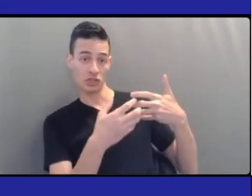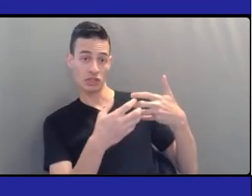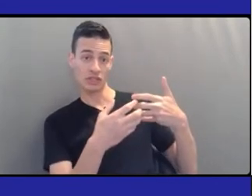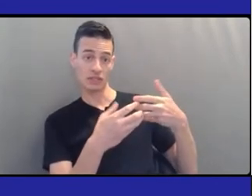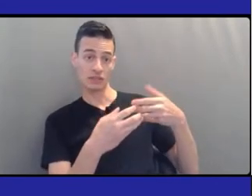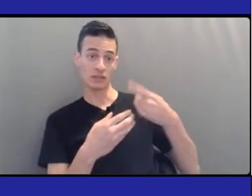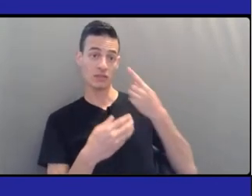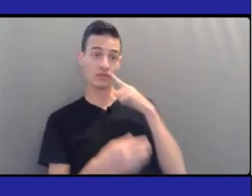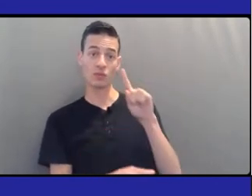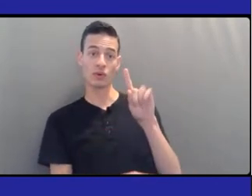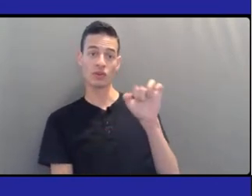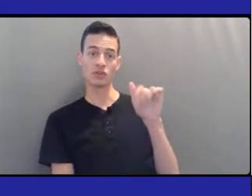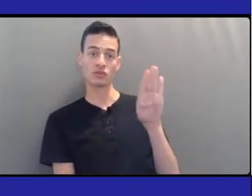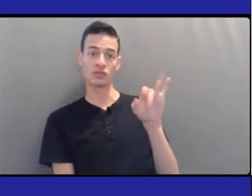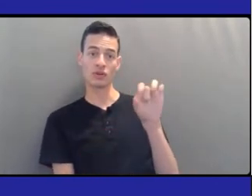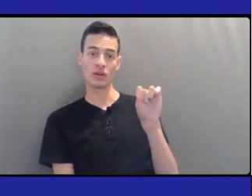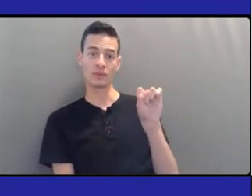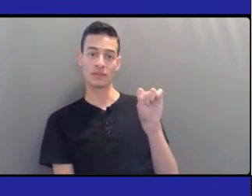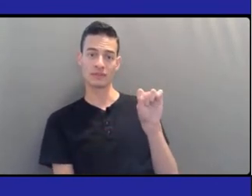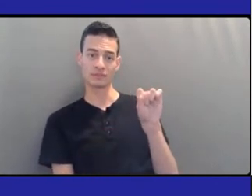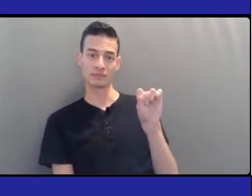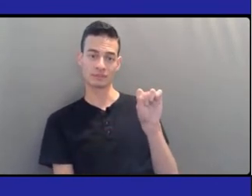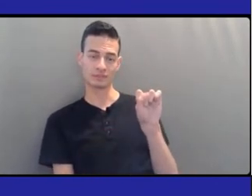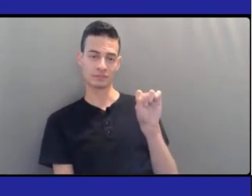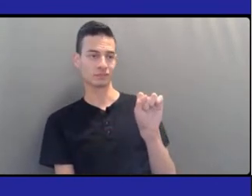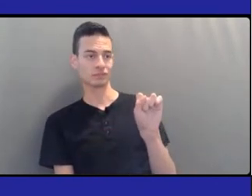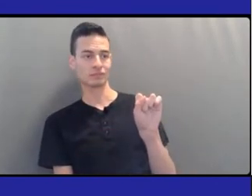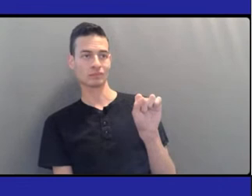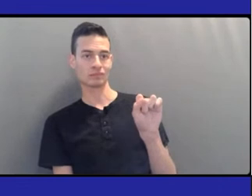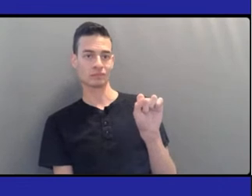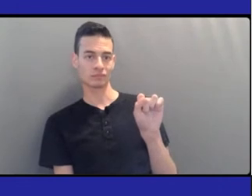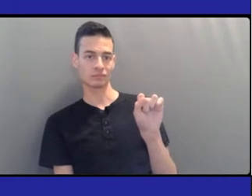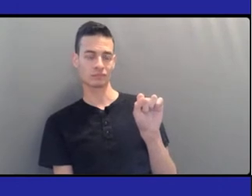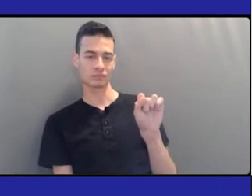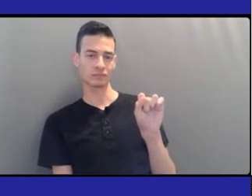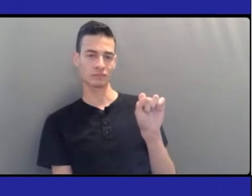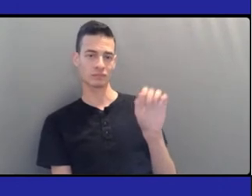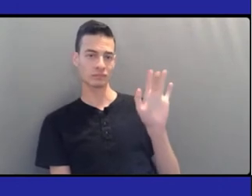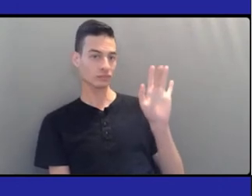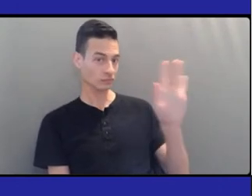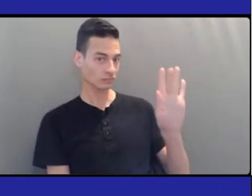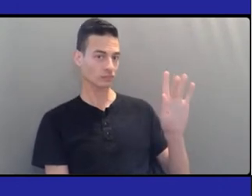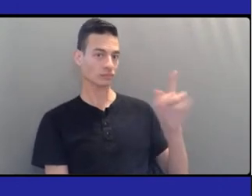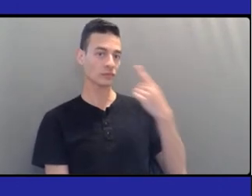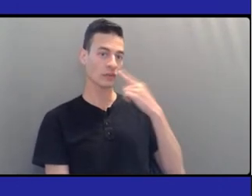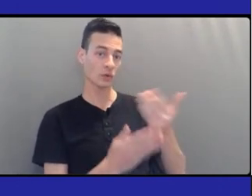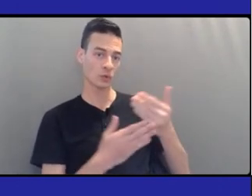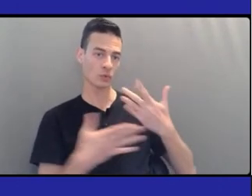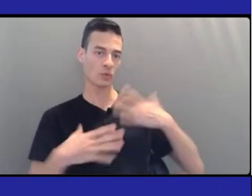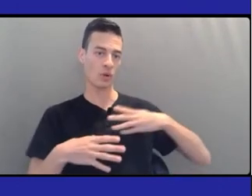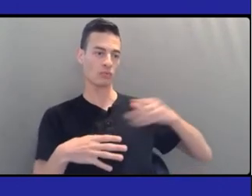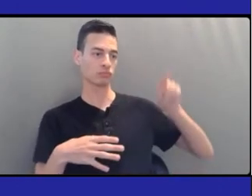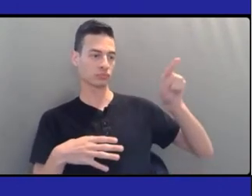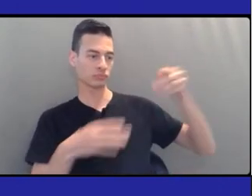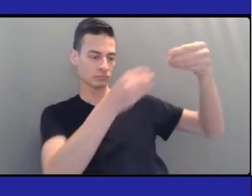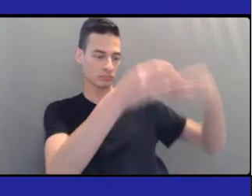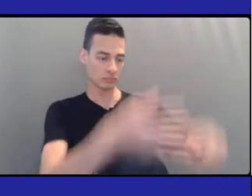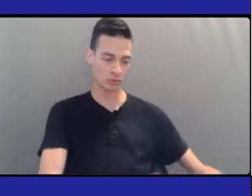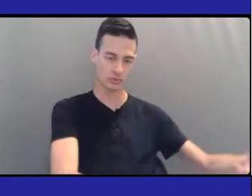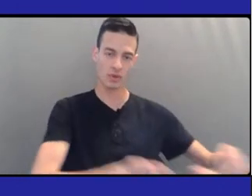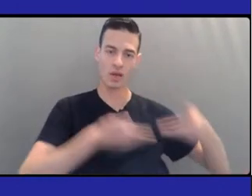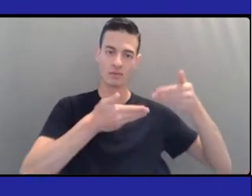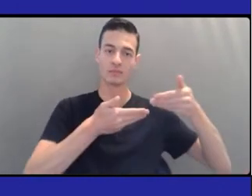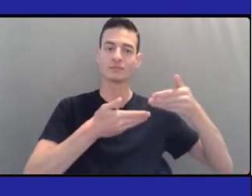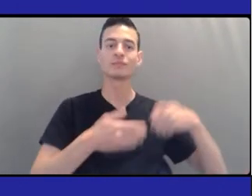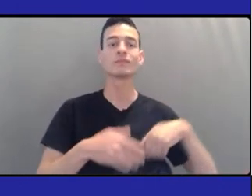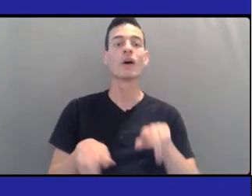of our staff in the perioperative and labor and delivery units, that we will be expanding